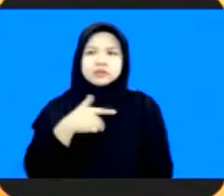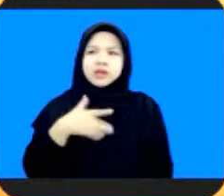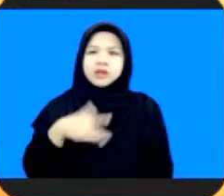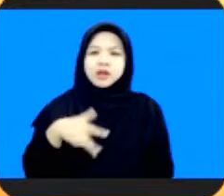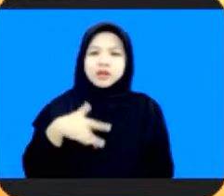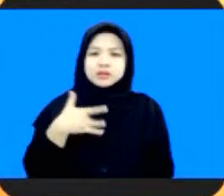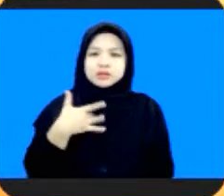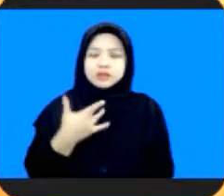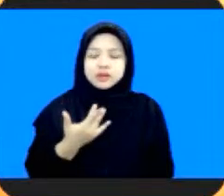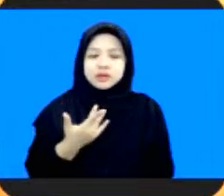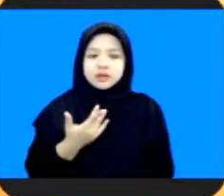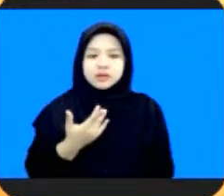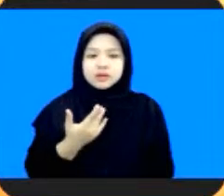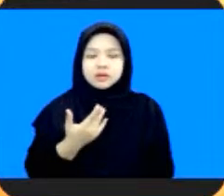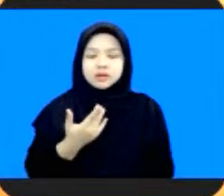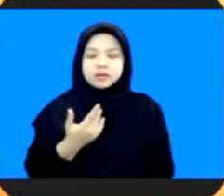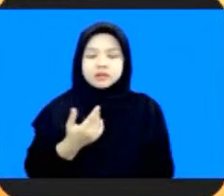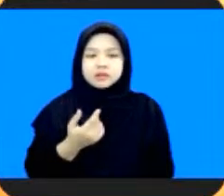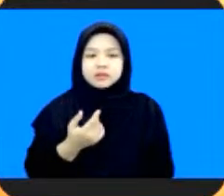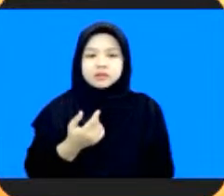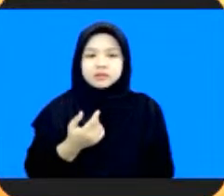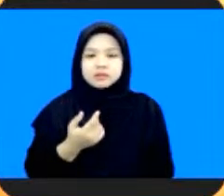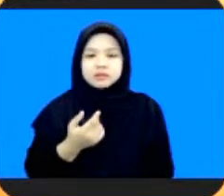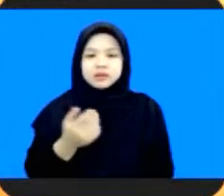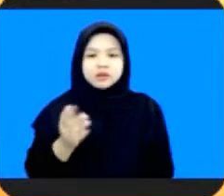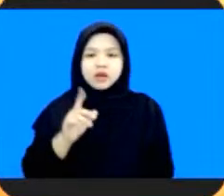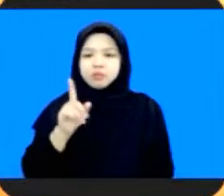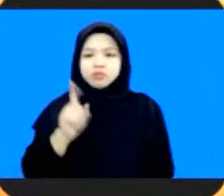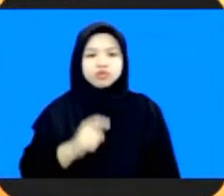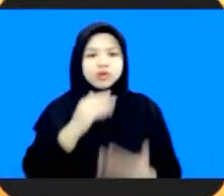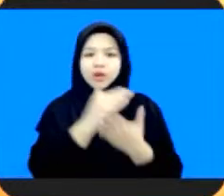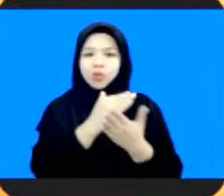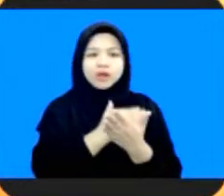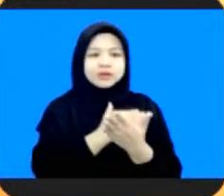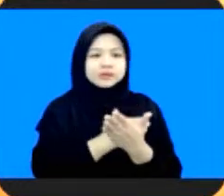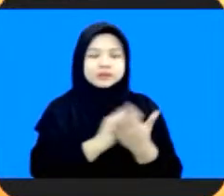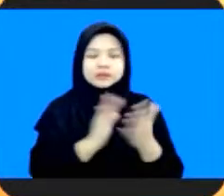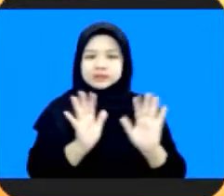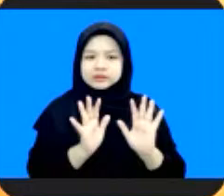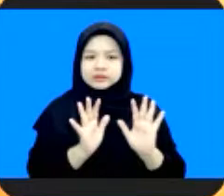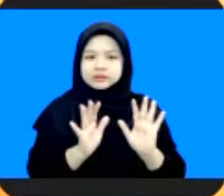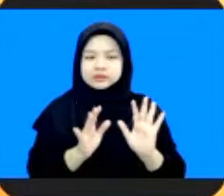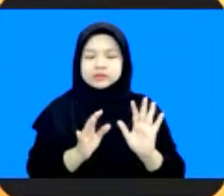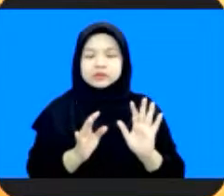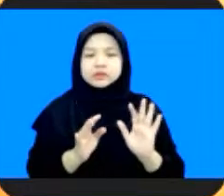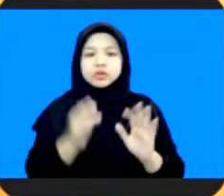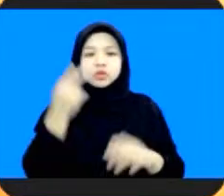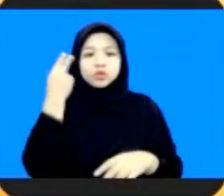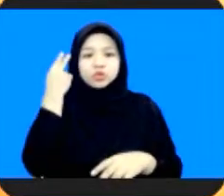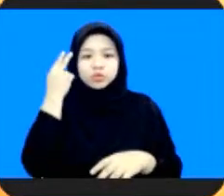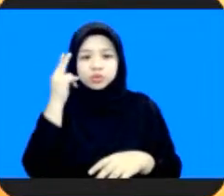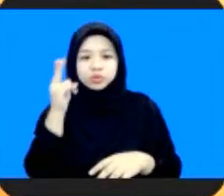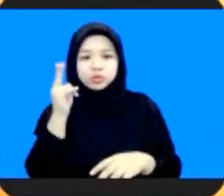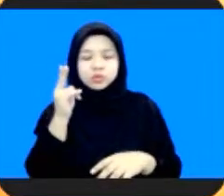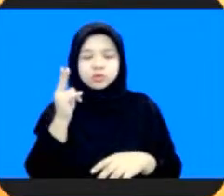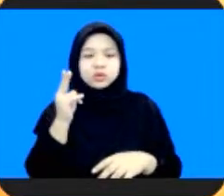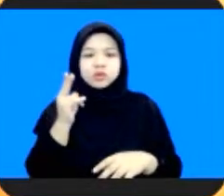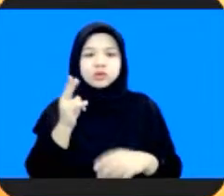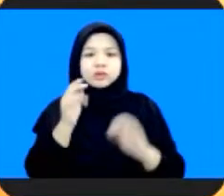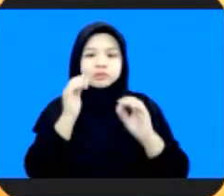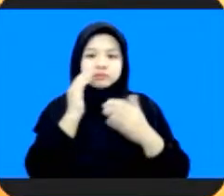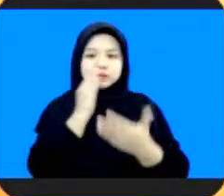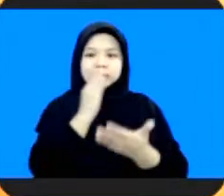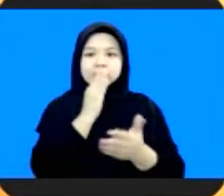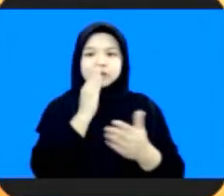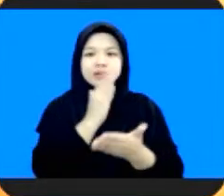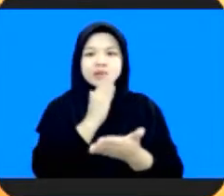probably regulation will play a role here to kind of stop that. But again,